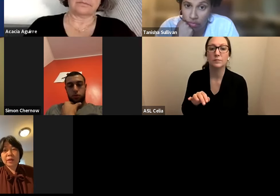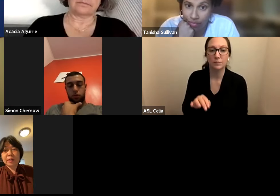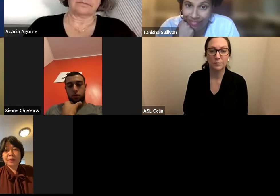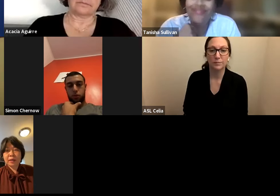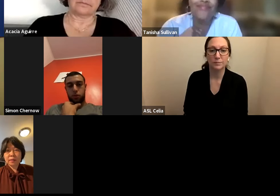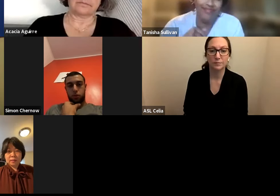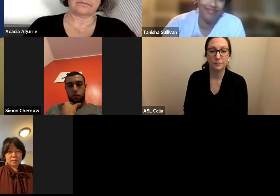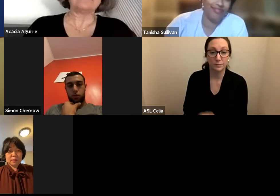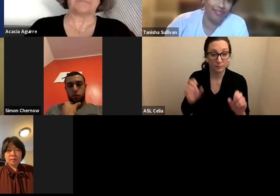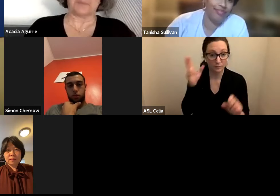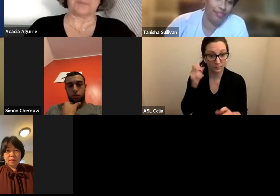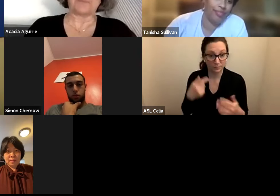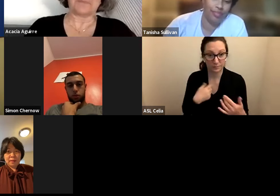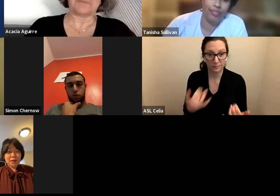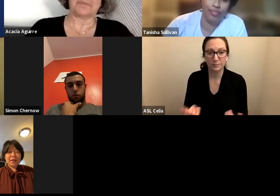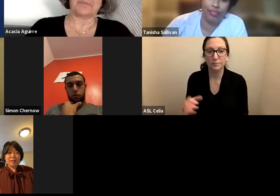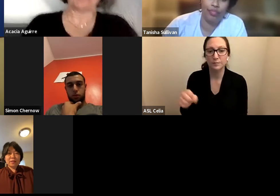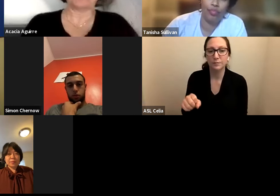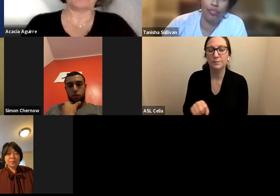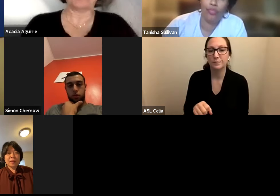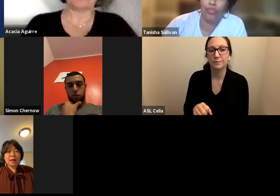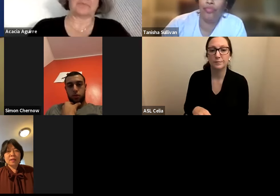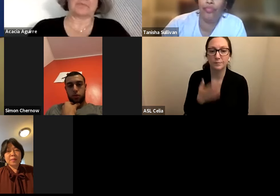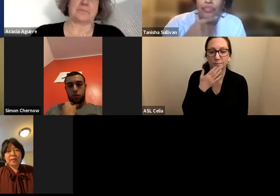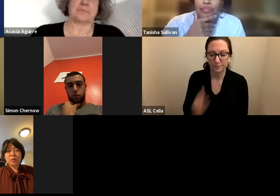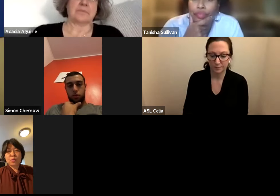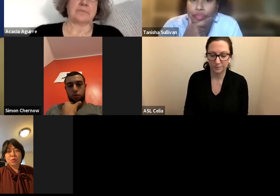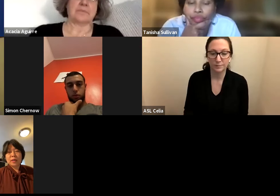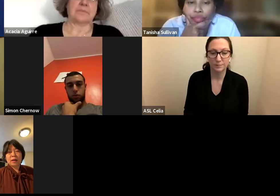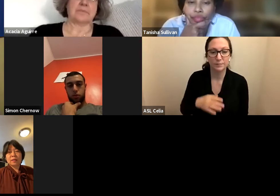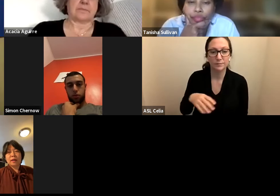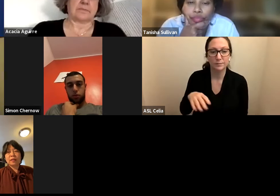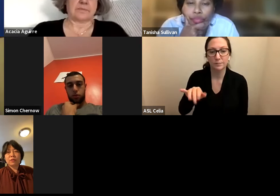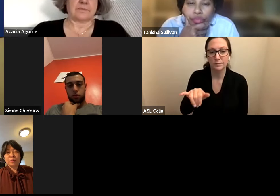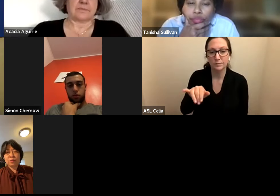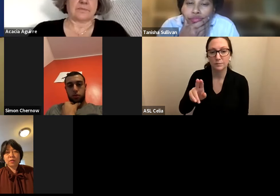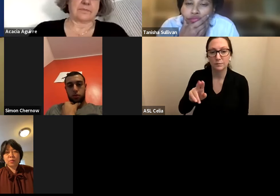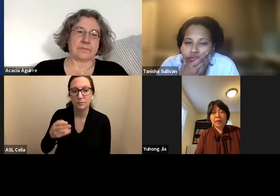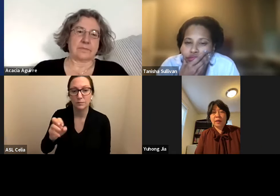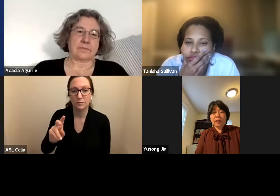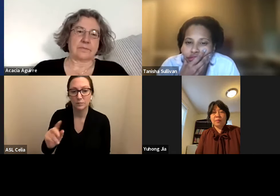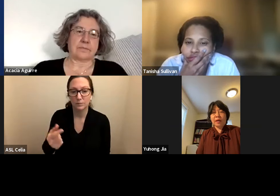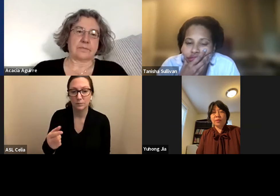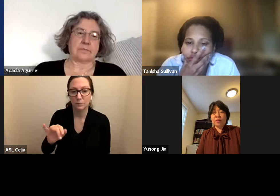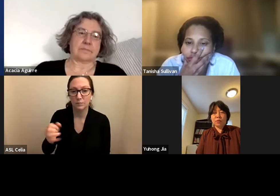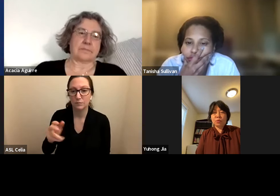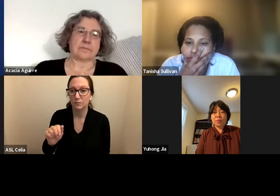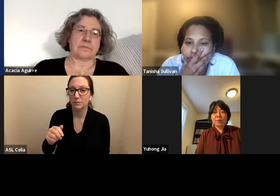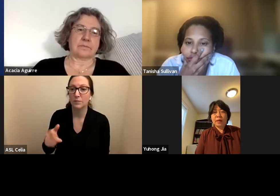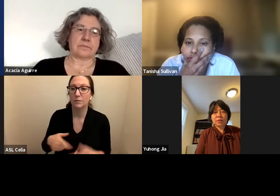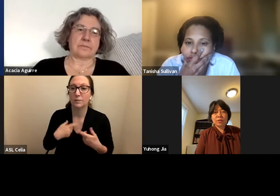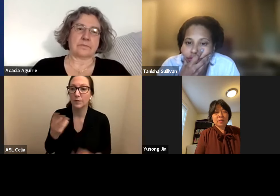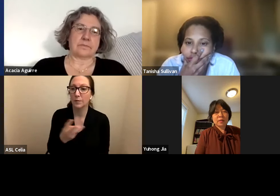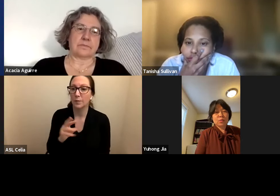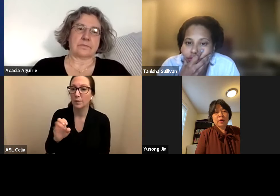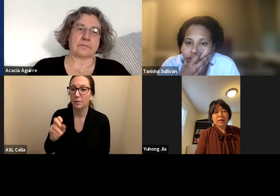Yeah, can you hear me now? We can hear you now, thank you. Okay, thank you. Hello, my name is Yuhong Jia and I live in West Roxbury. I'm a parent of 2